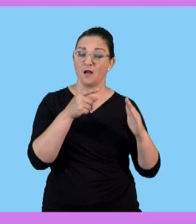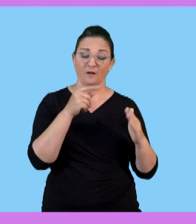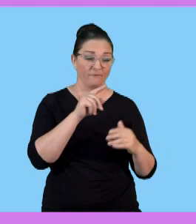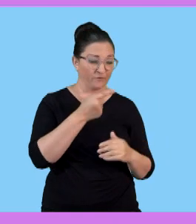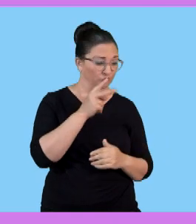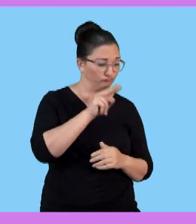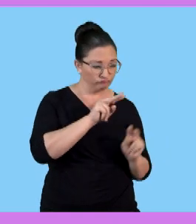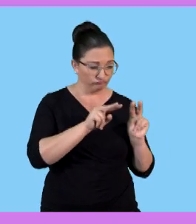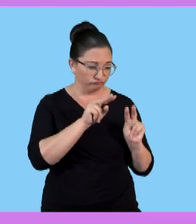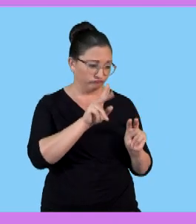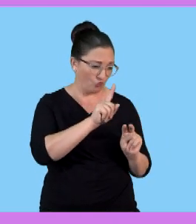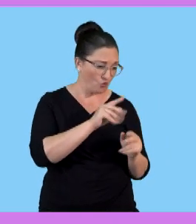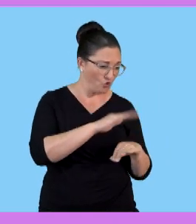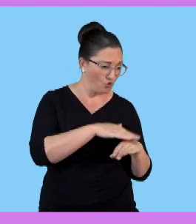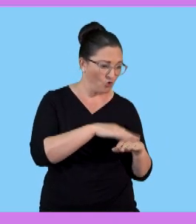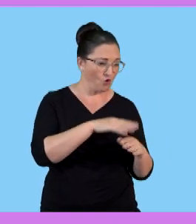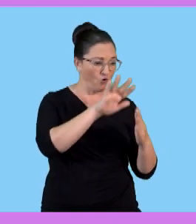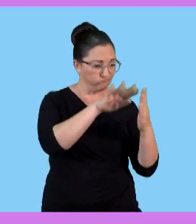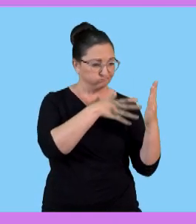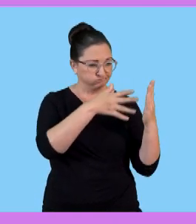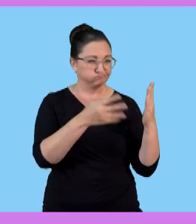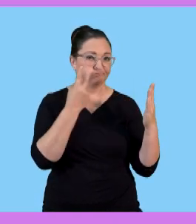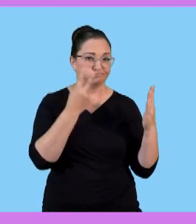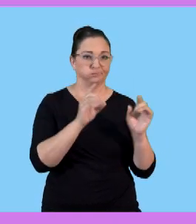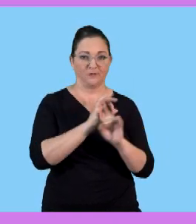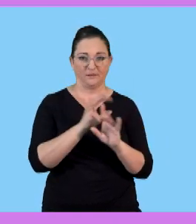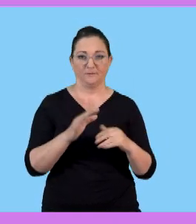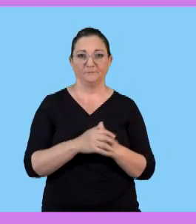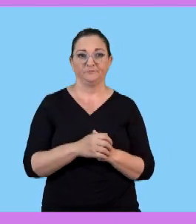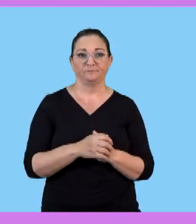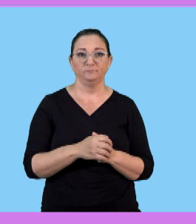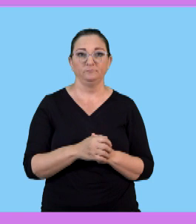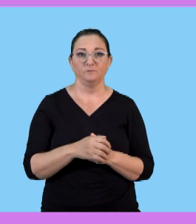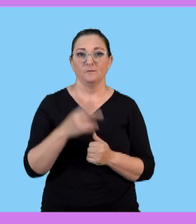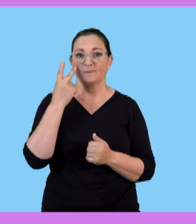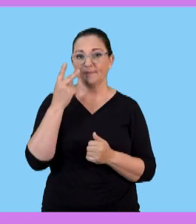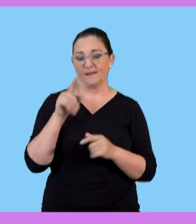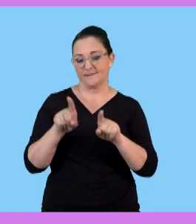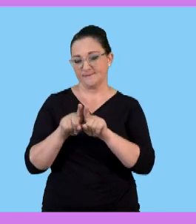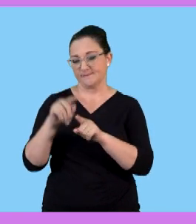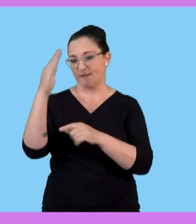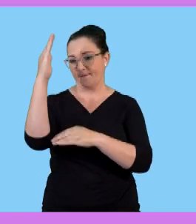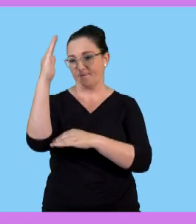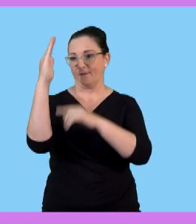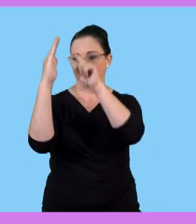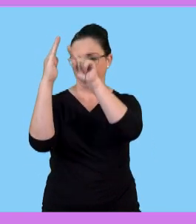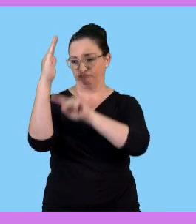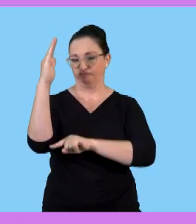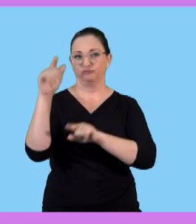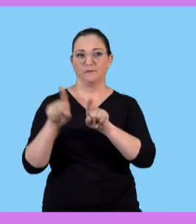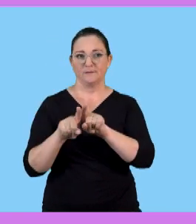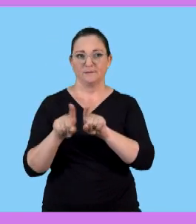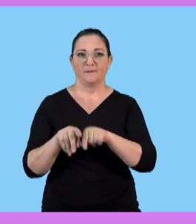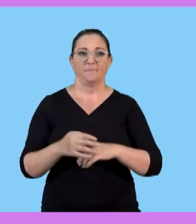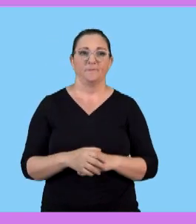time out to get familiar with what is presented, right? Same on this side. Can you see there's 34 BMI, there's 34, so it's the